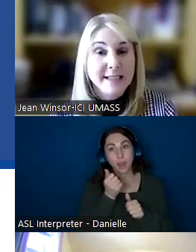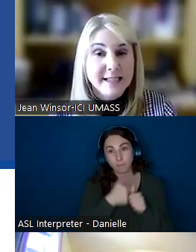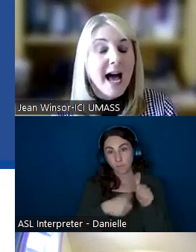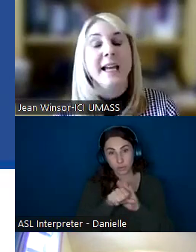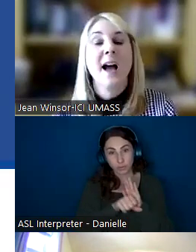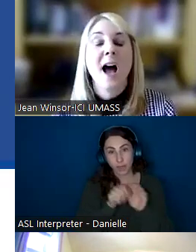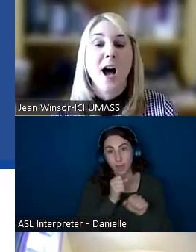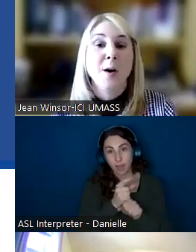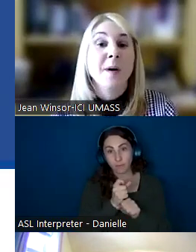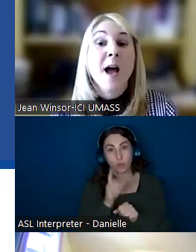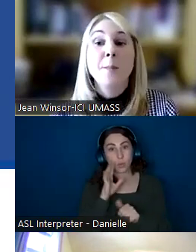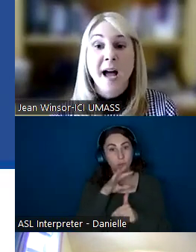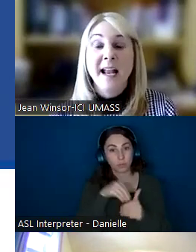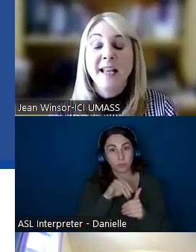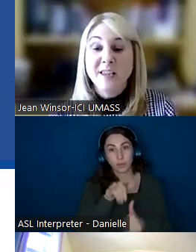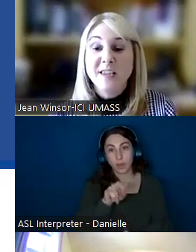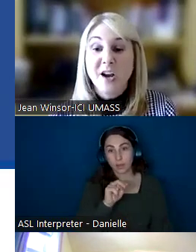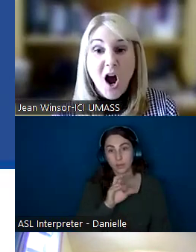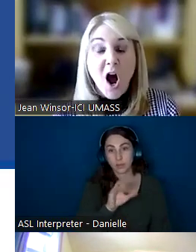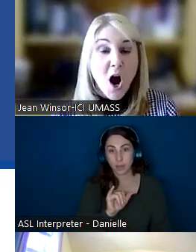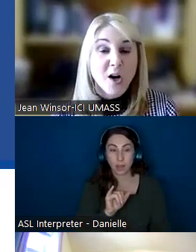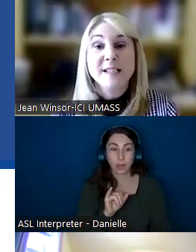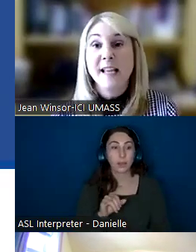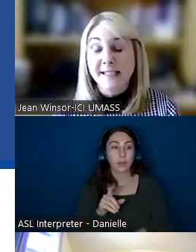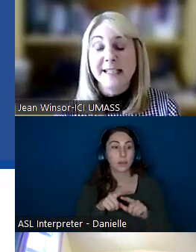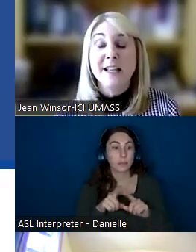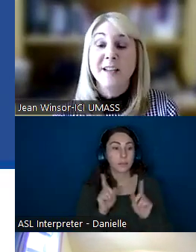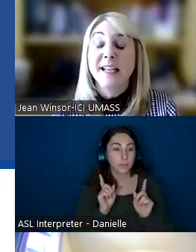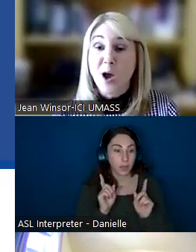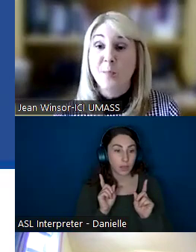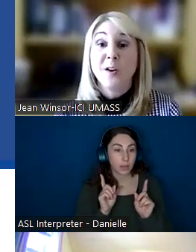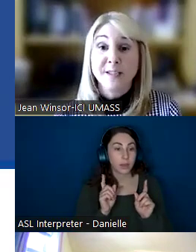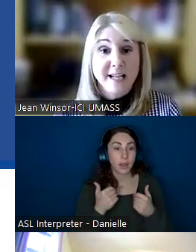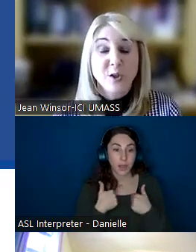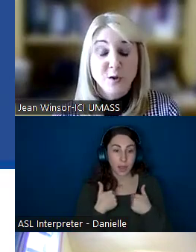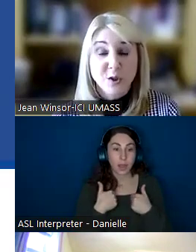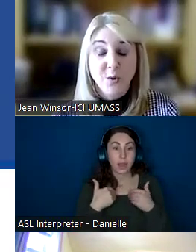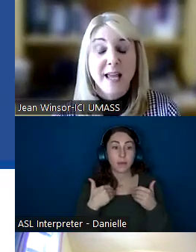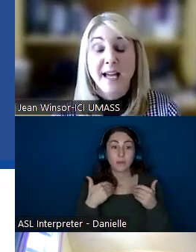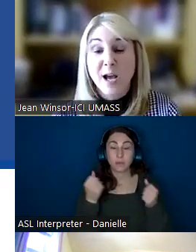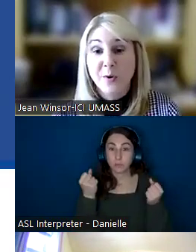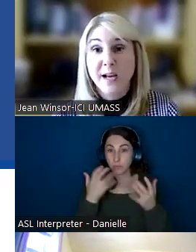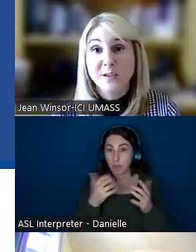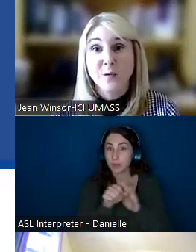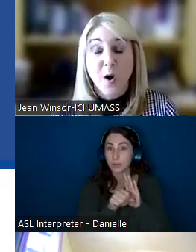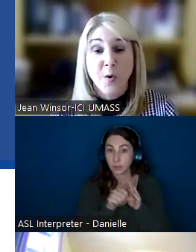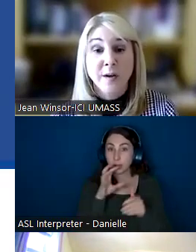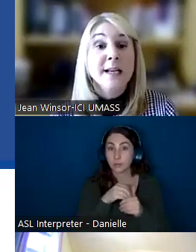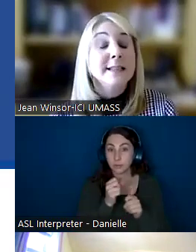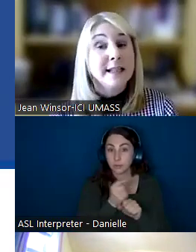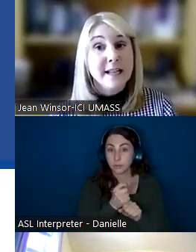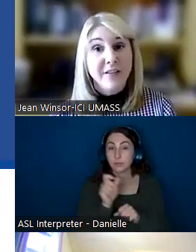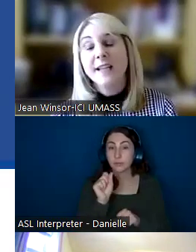in NCI, but there are a significant number of states who do, and that number has